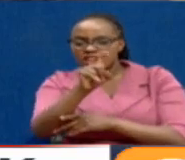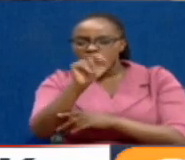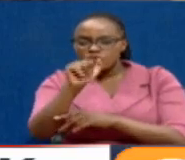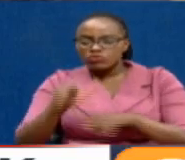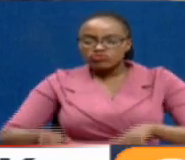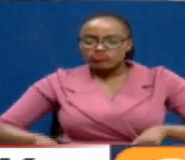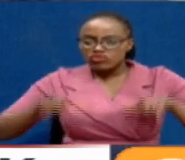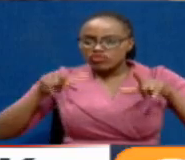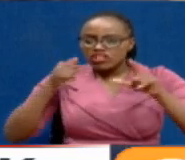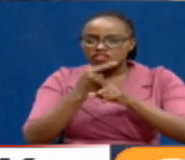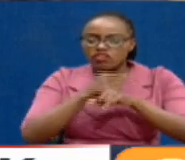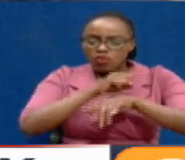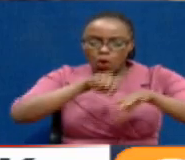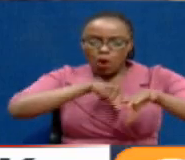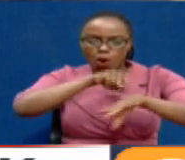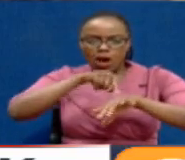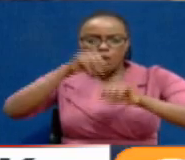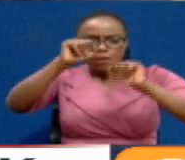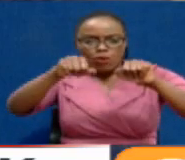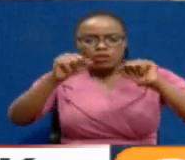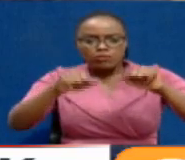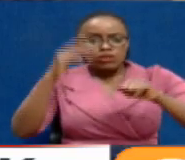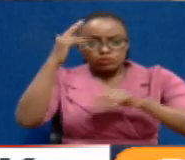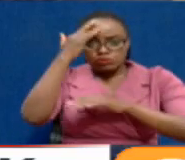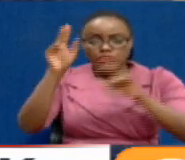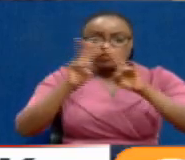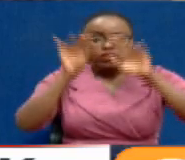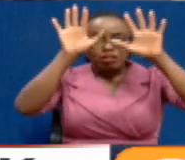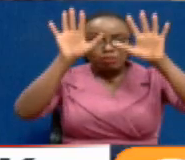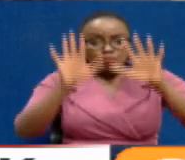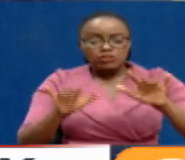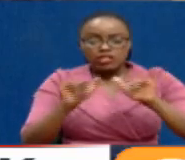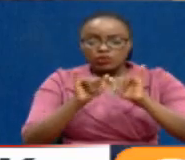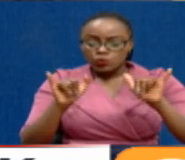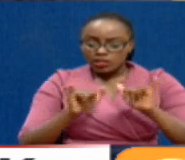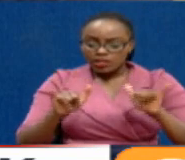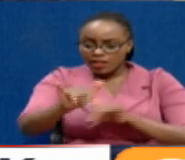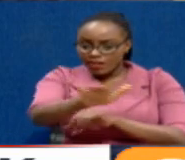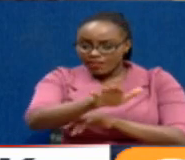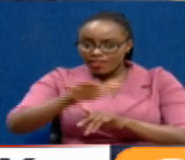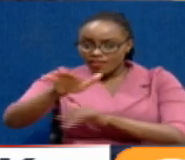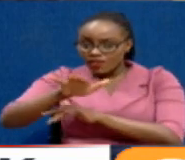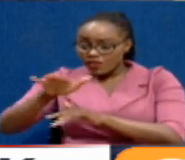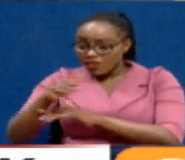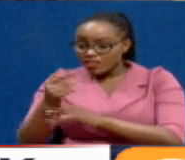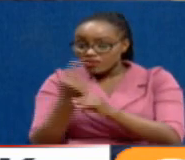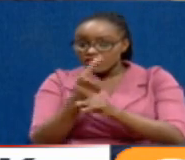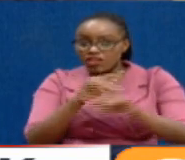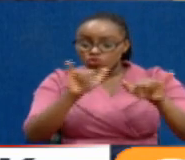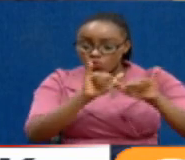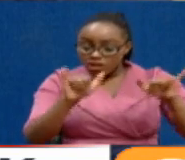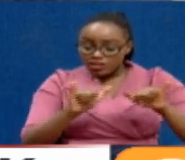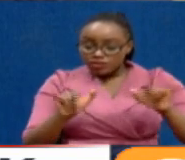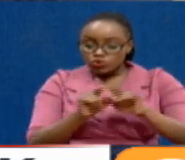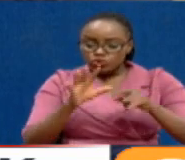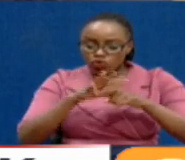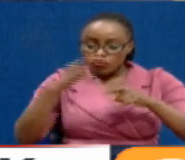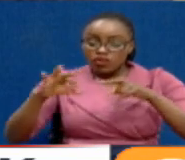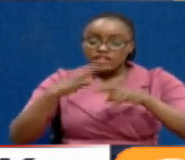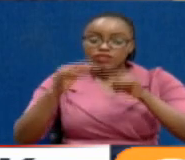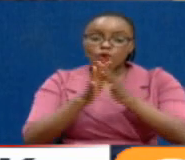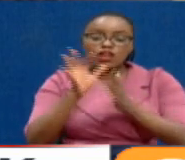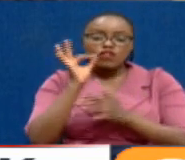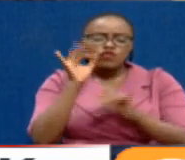on surfaces for hours to days. Mm-hmm. And that's why it's very important to clean surfaces. For this, in this case, clean your vegetables very well, clean your